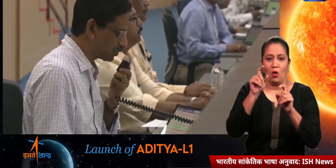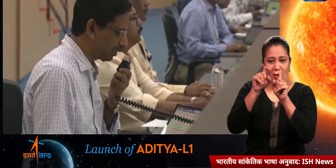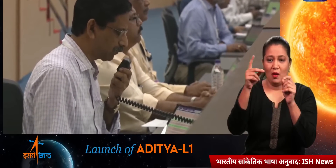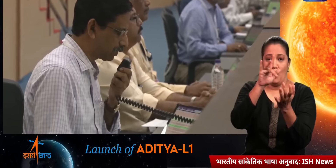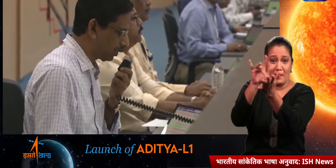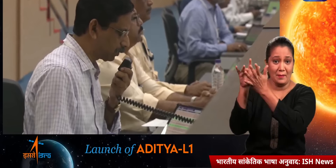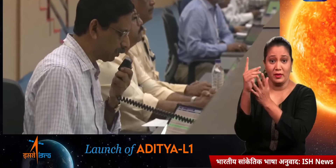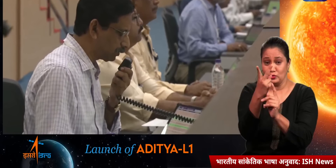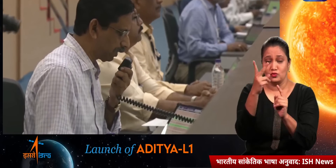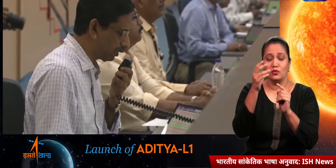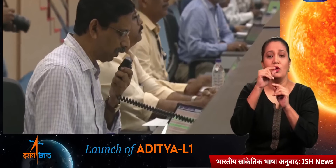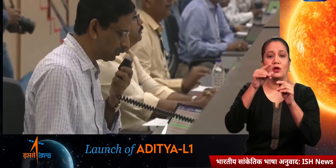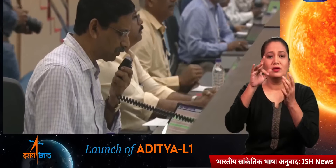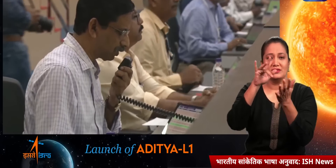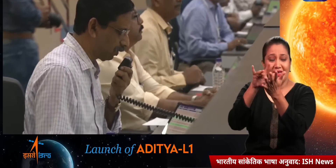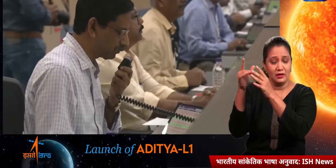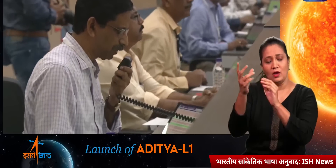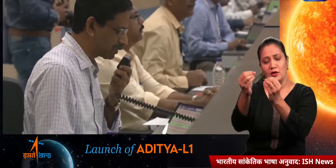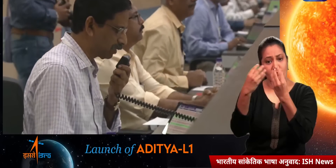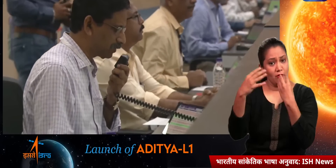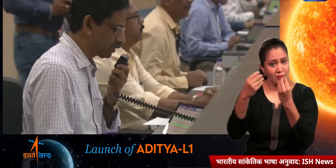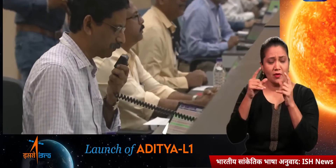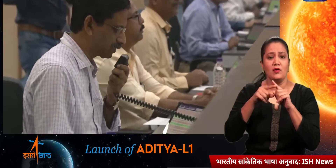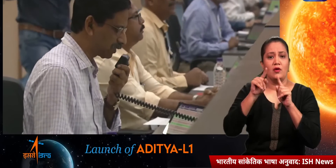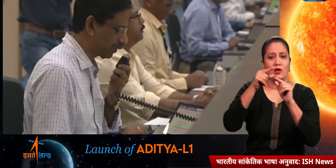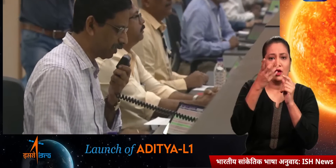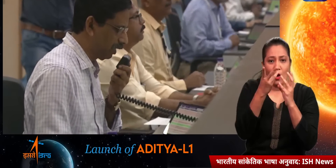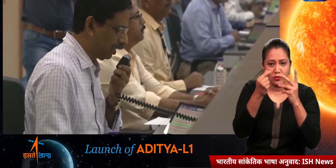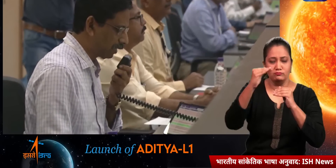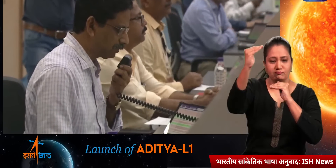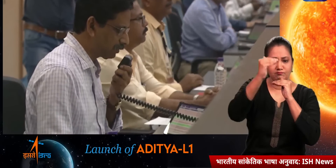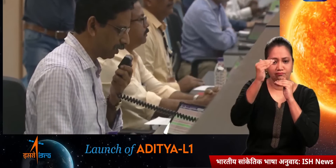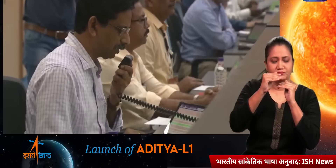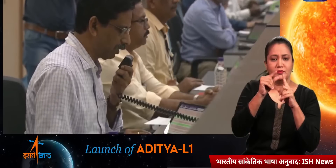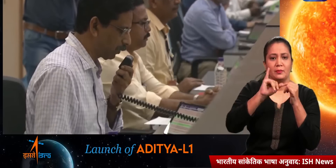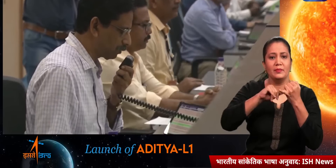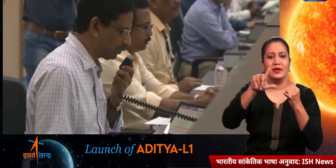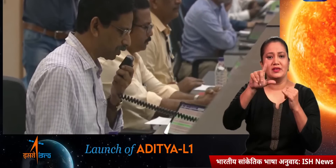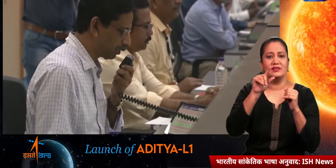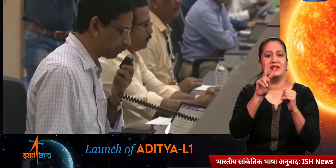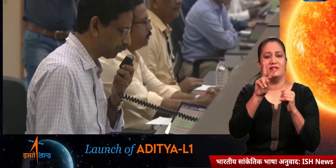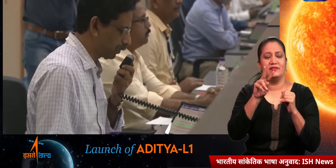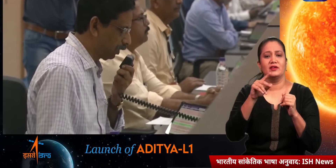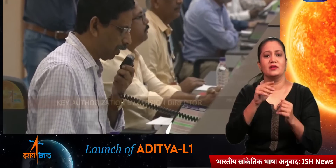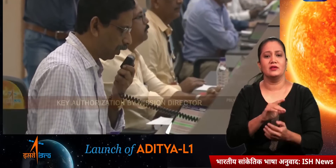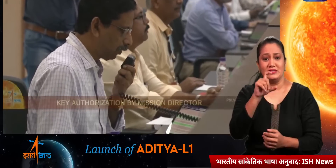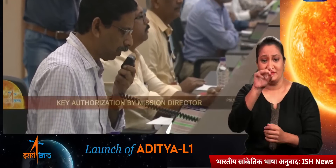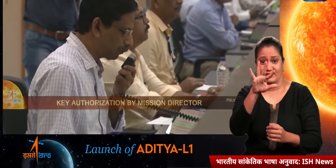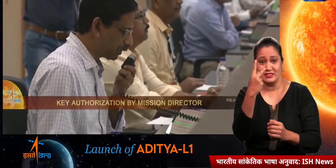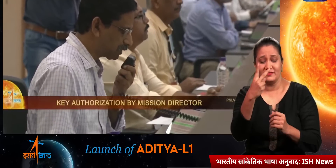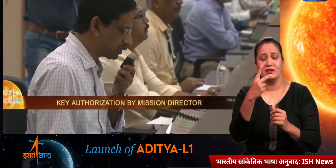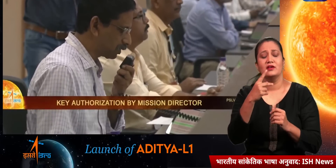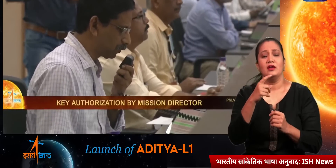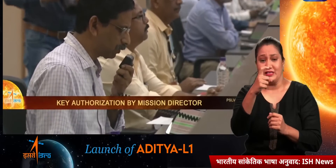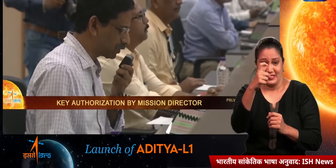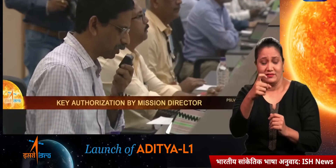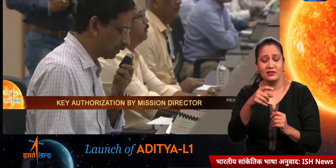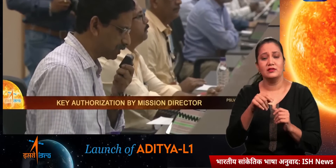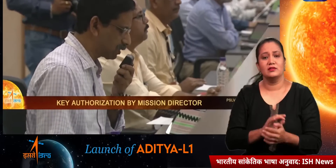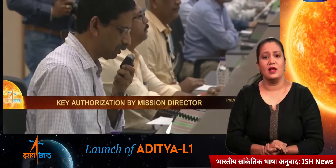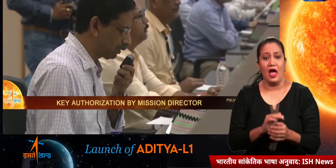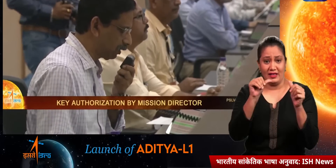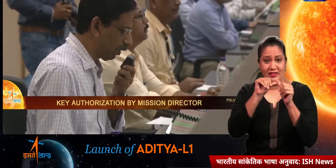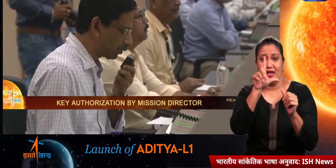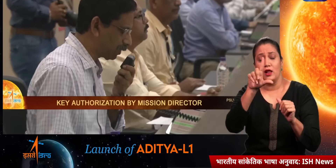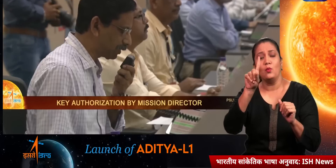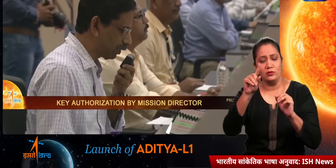for proceeding with the countdown and launch of PSLV C-57 Aditya L1 mission. All operations in the countdown